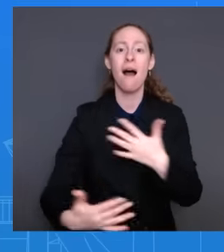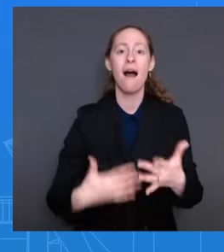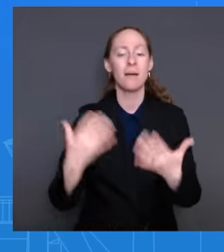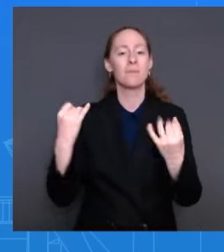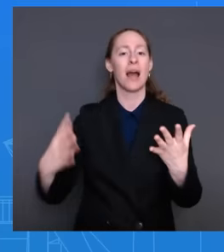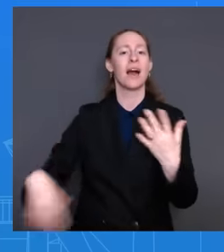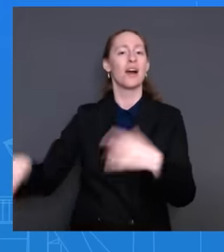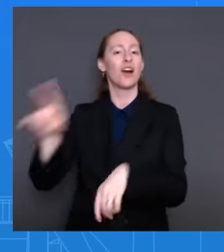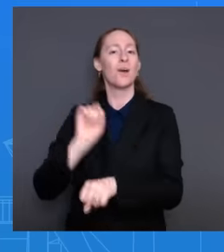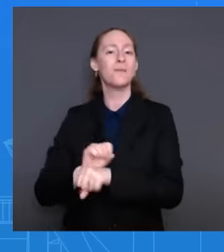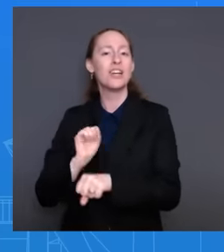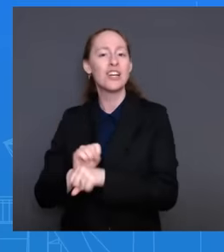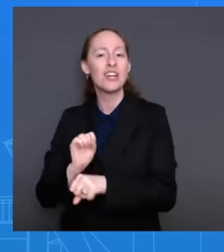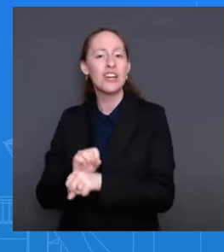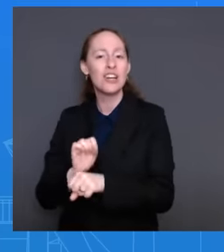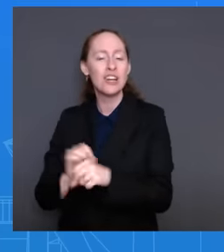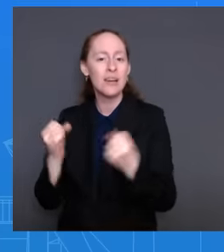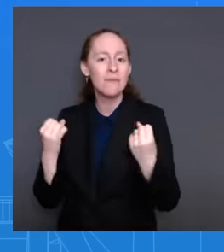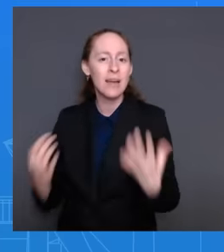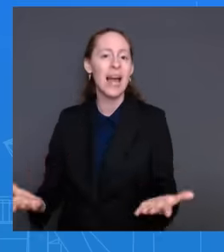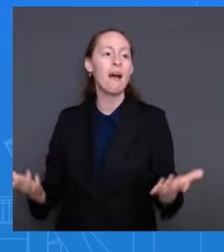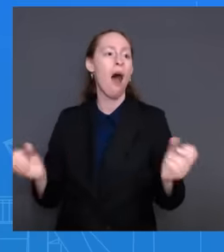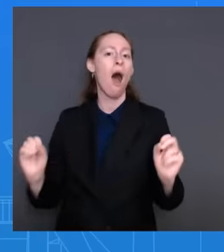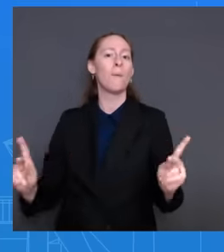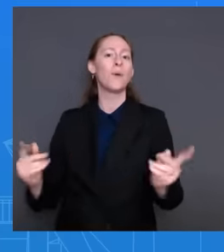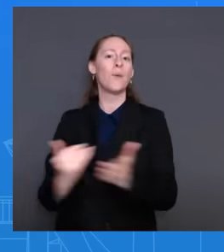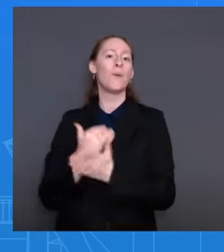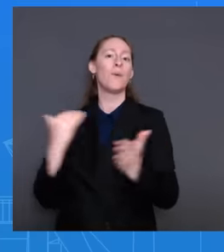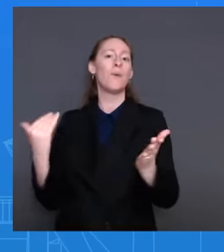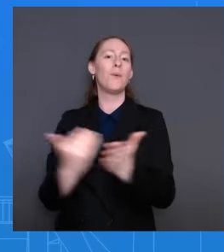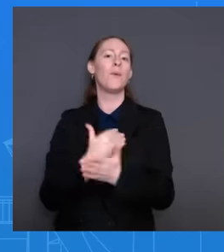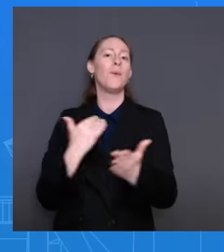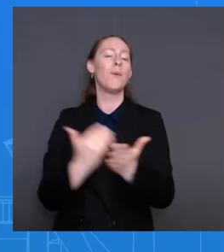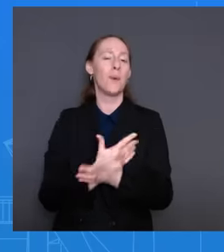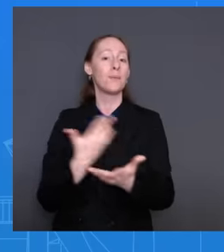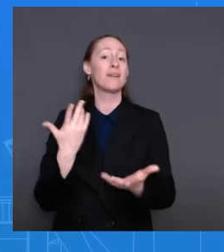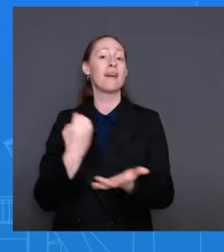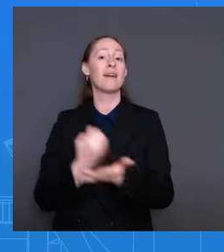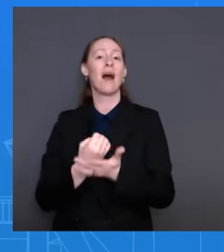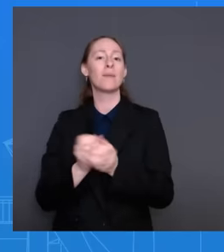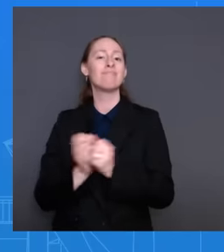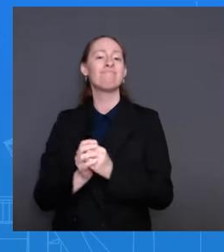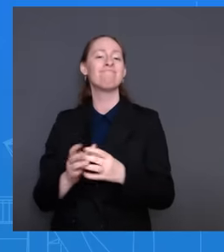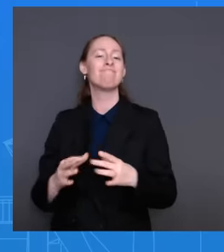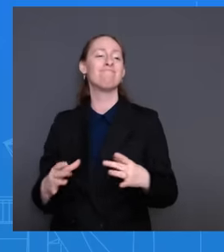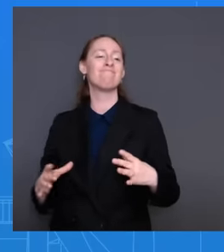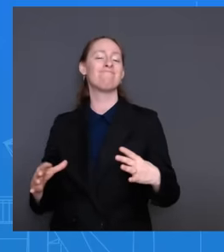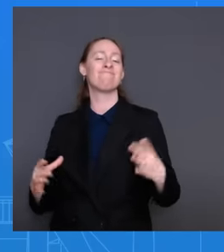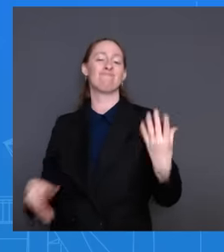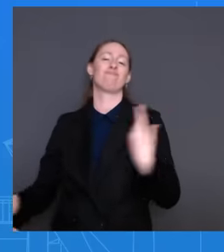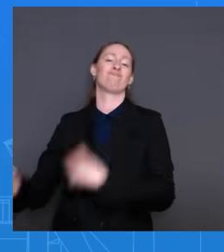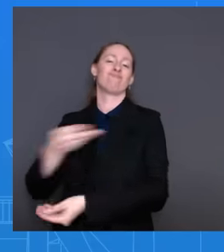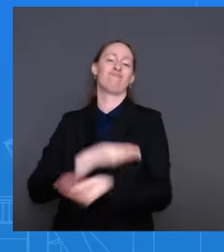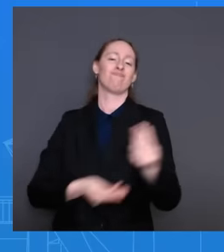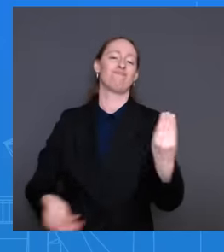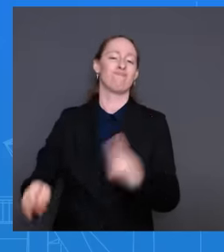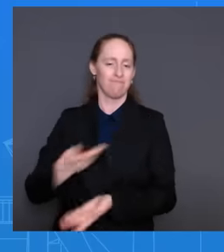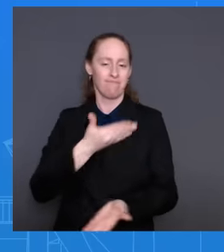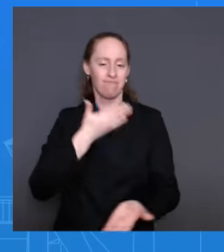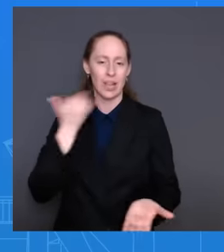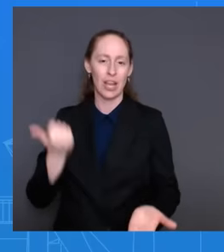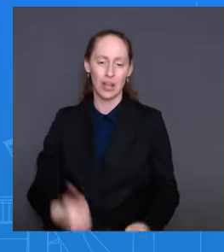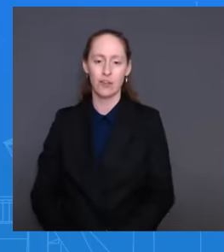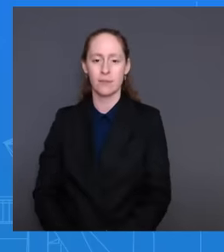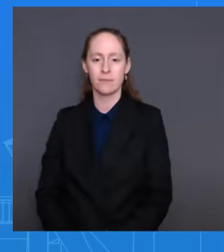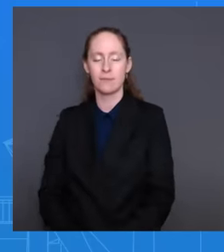a place where we're seeing economic growth. Now, and also, as I've stated, this is an unprecedented time with COVID. This